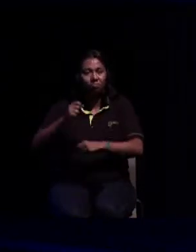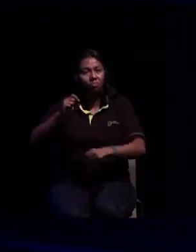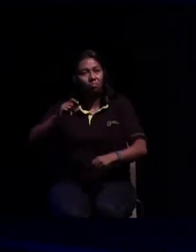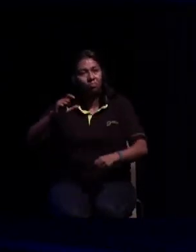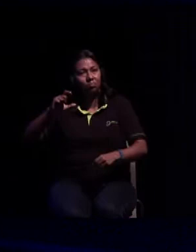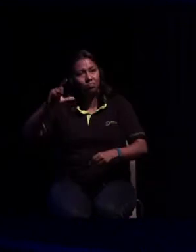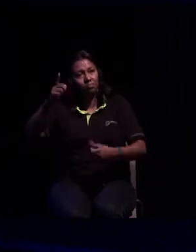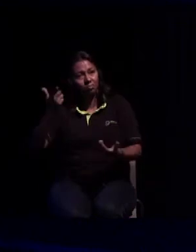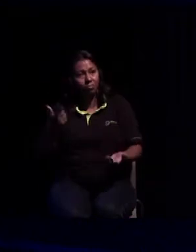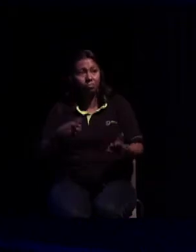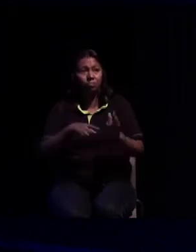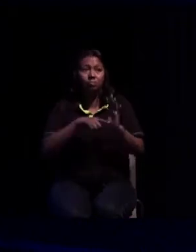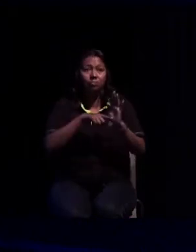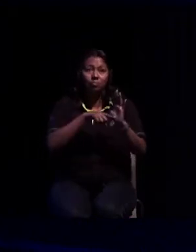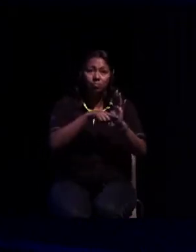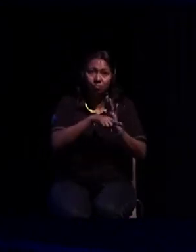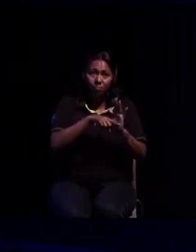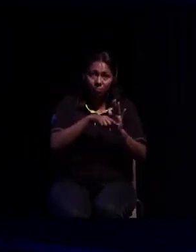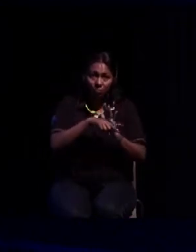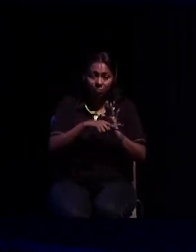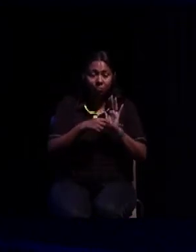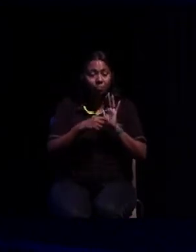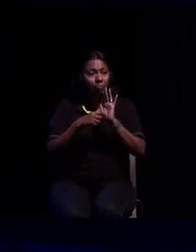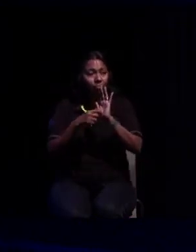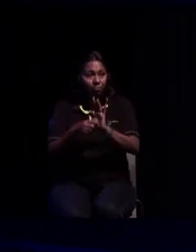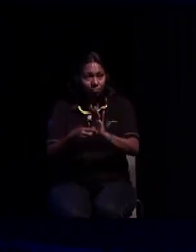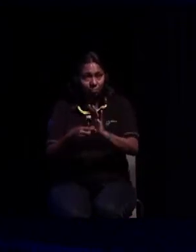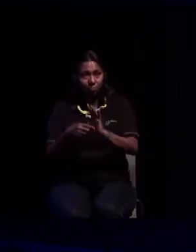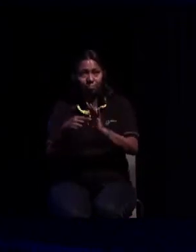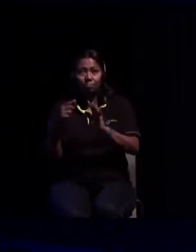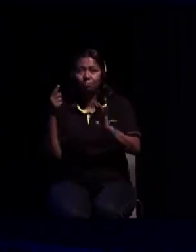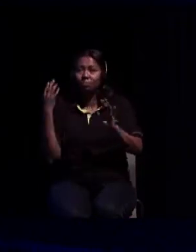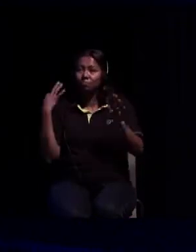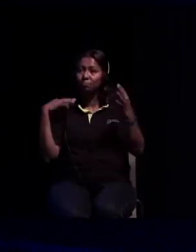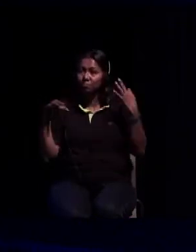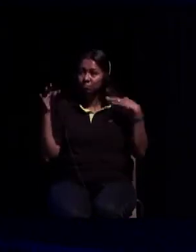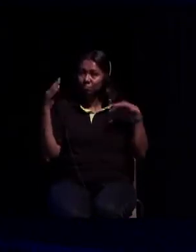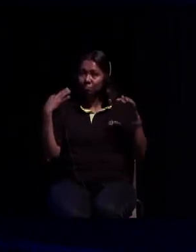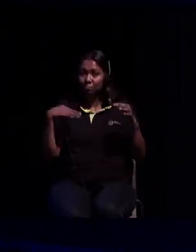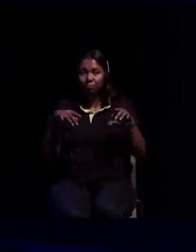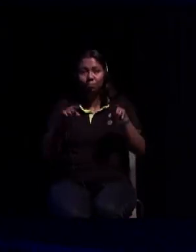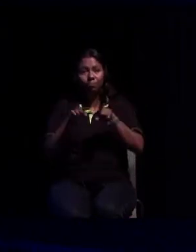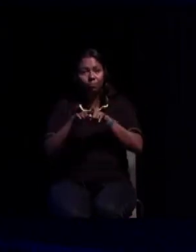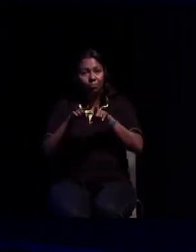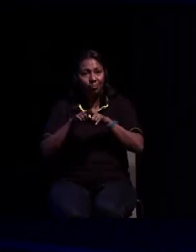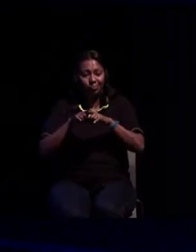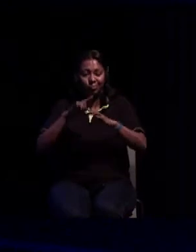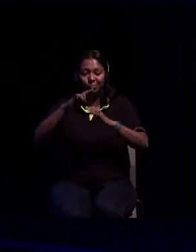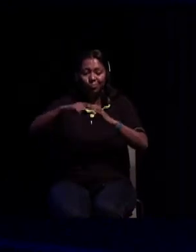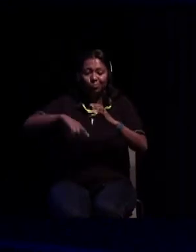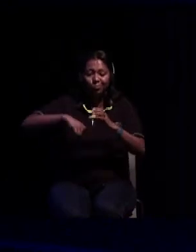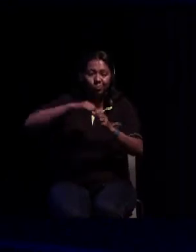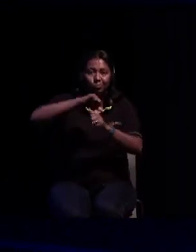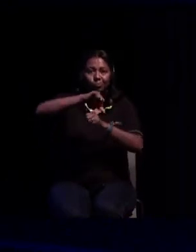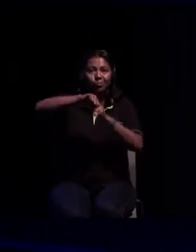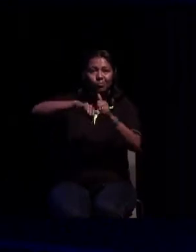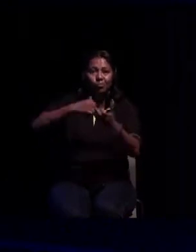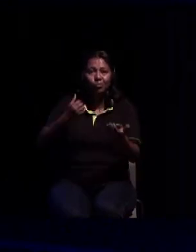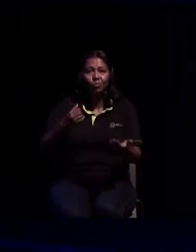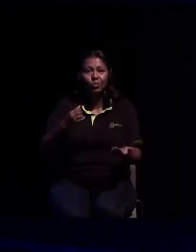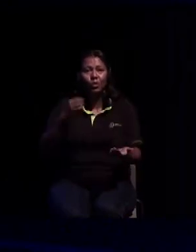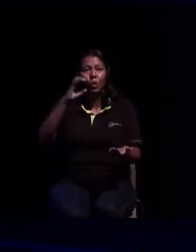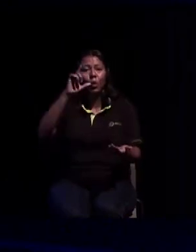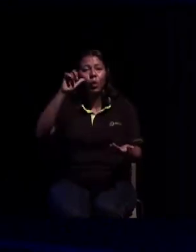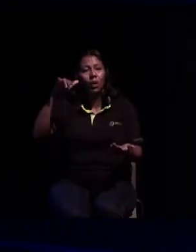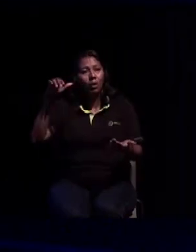to understand that tourism is contributing to global climate change in a serious way. And the question, does the industry actually